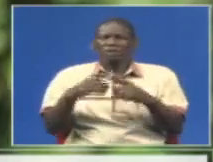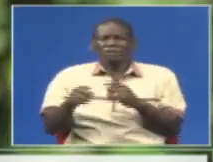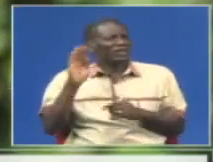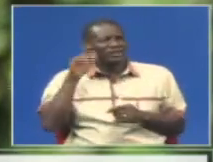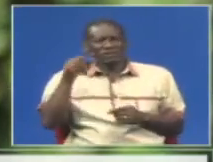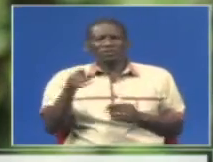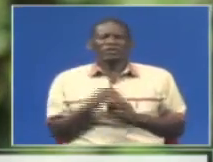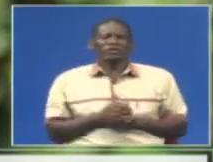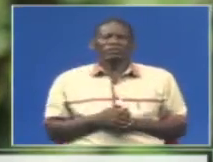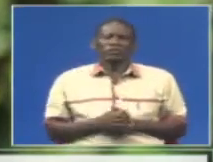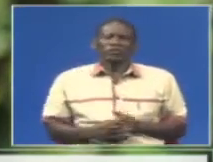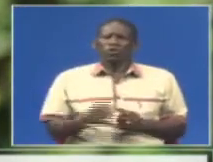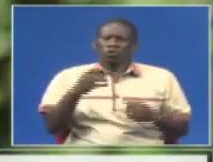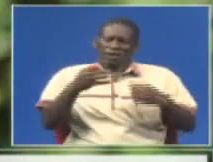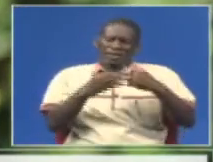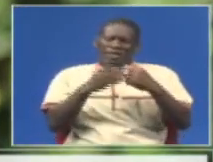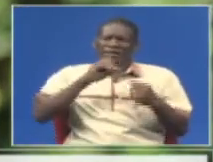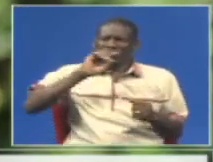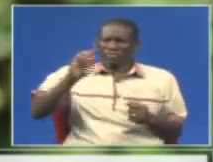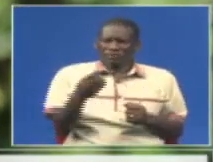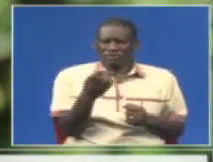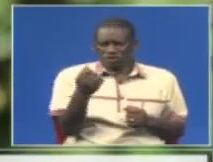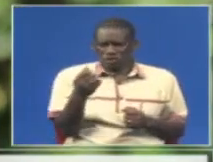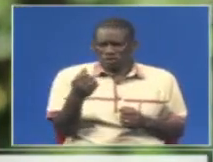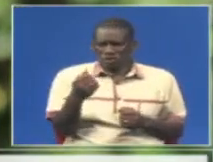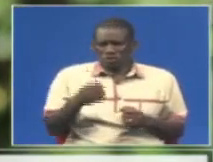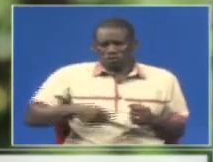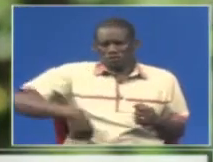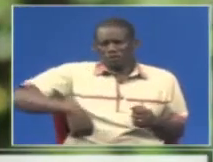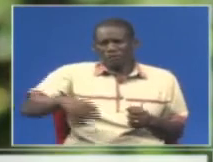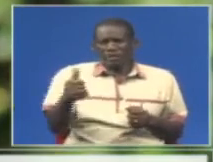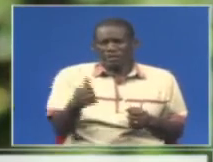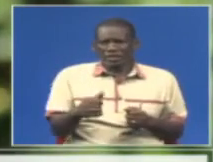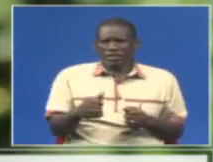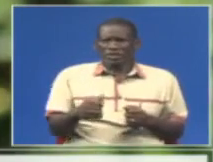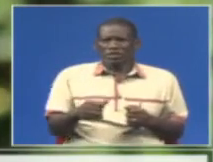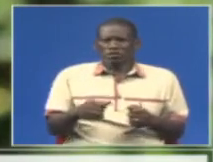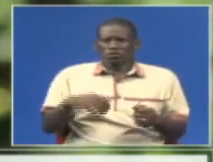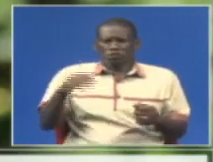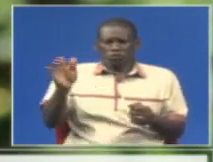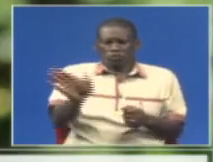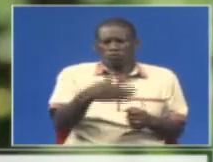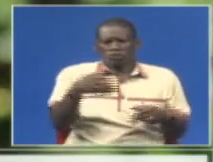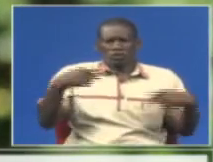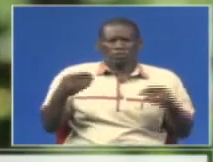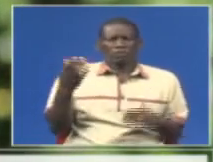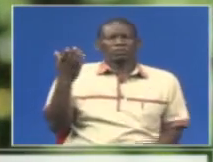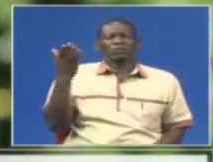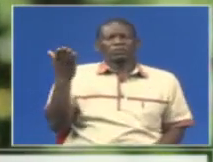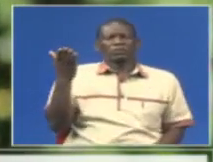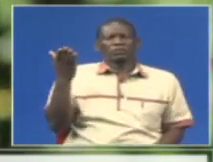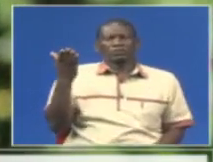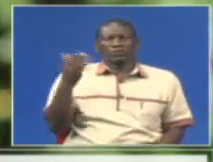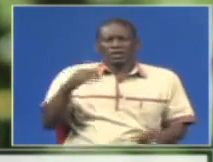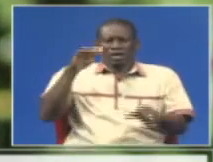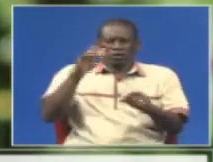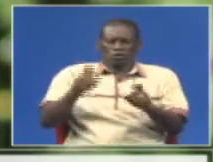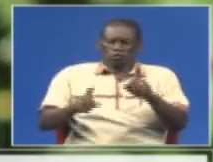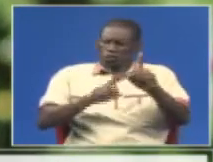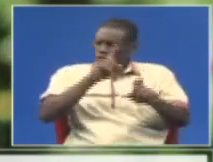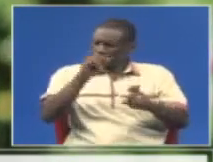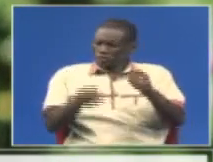this. 180,000 Kenya shillings was paid to seasoned artist Freshly Mwamburi. A lot of questions